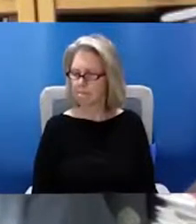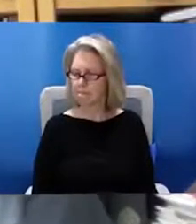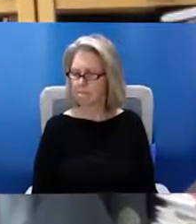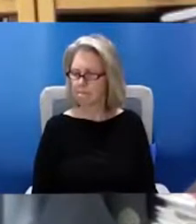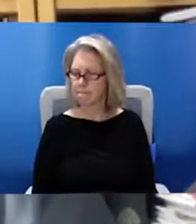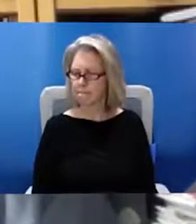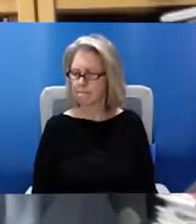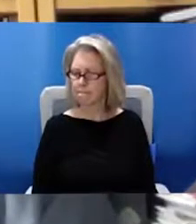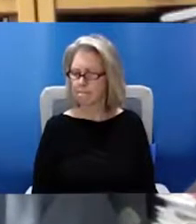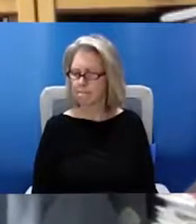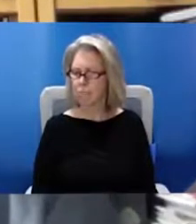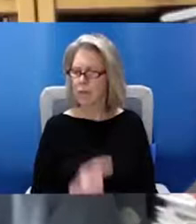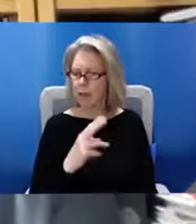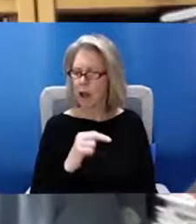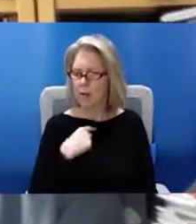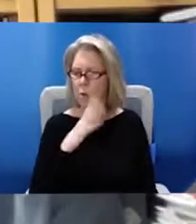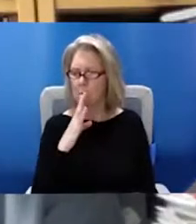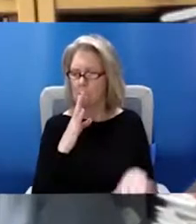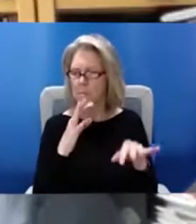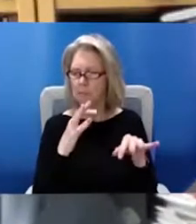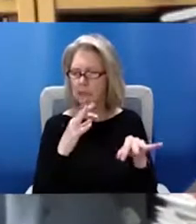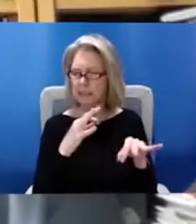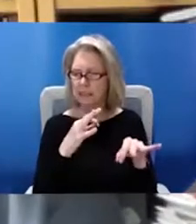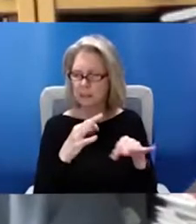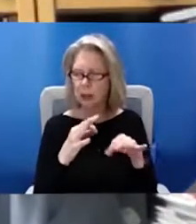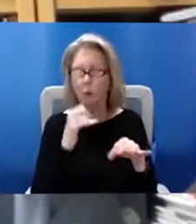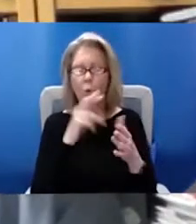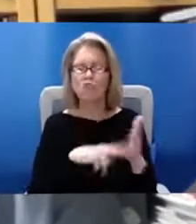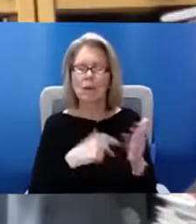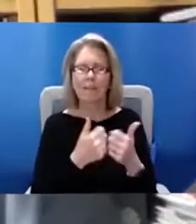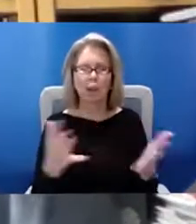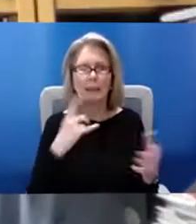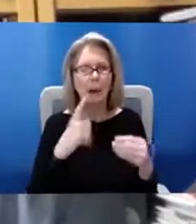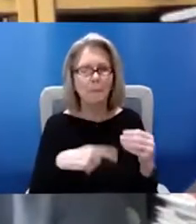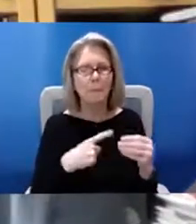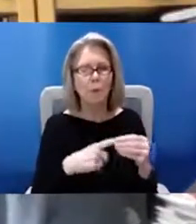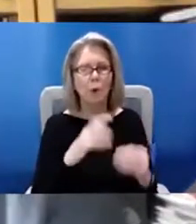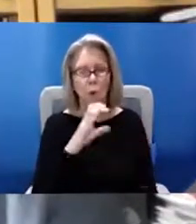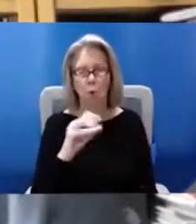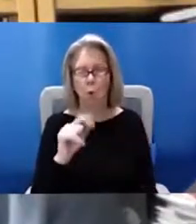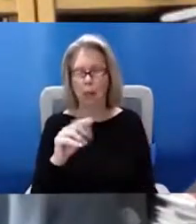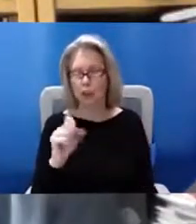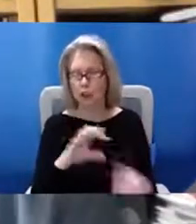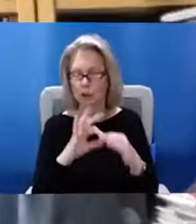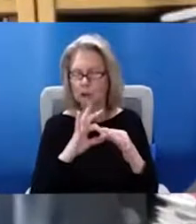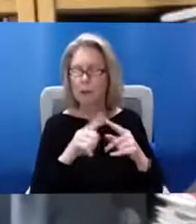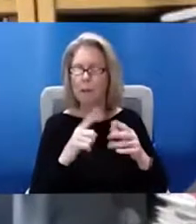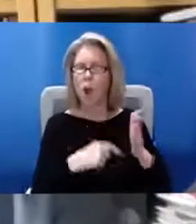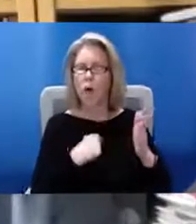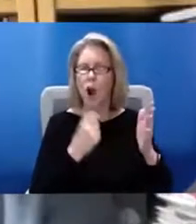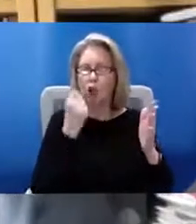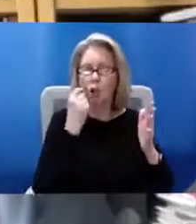then she would say, and I will explain, I mean, I won't read everything she says about coalitions, but I want to